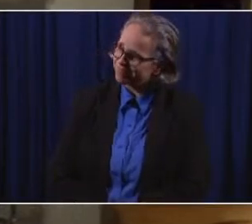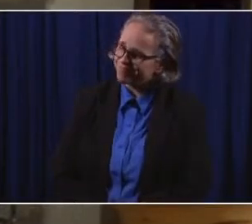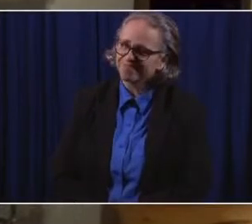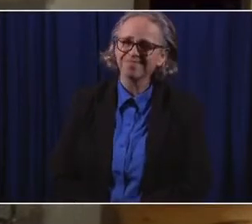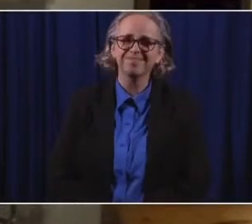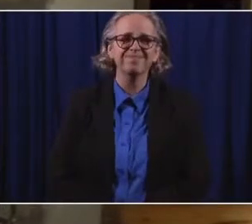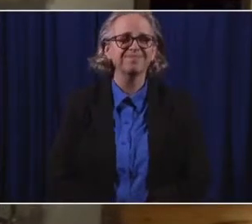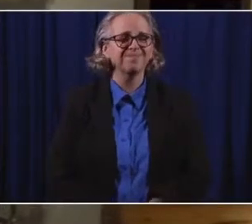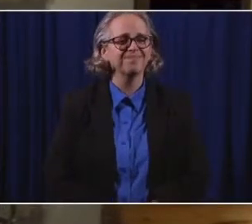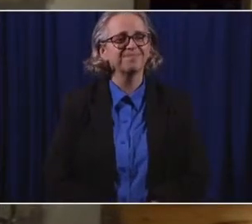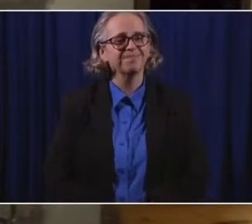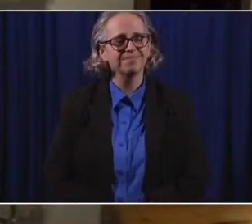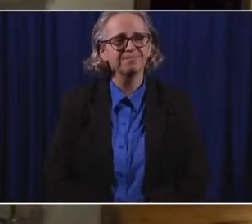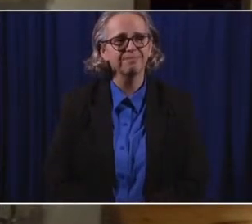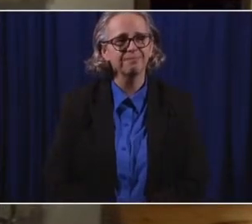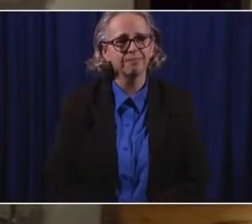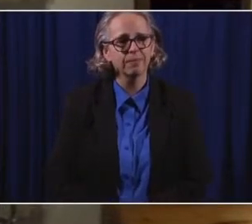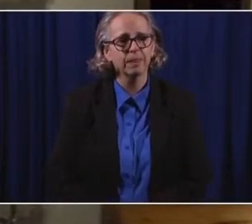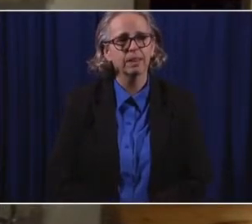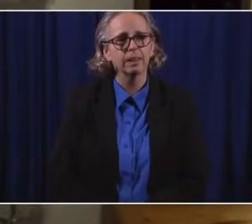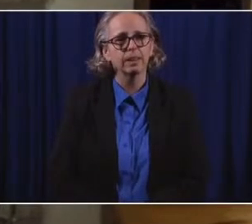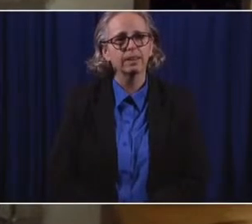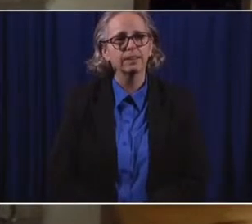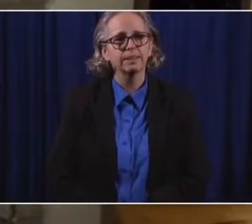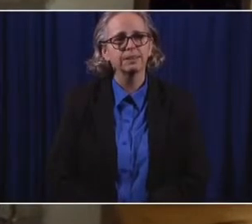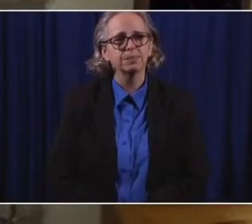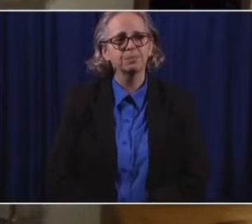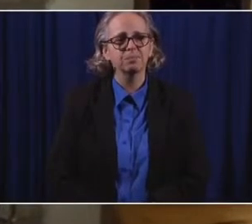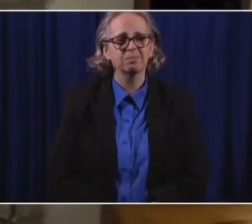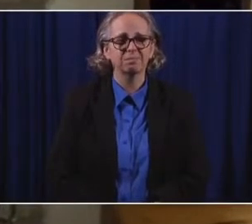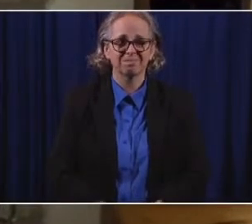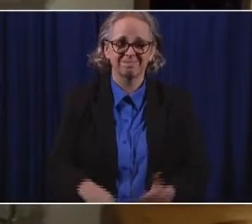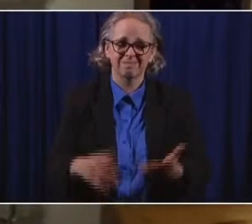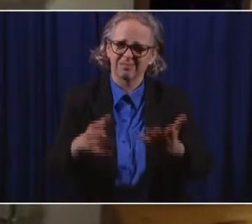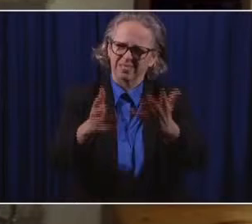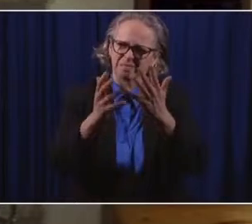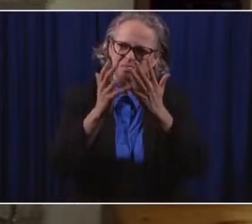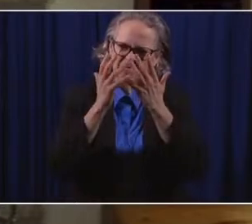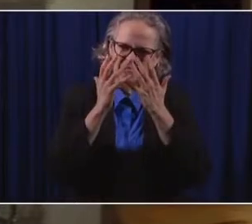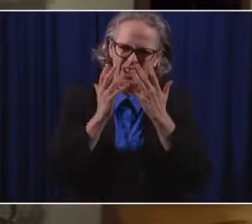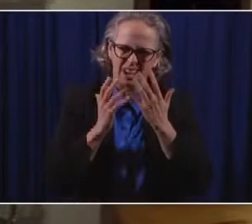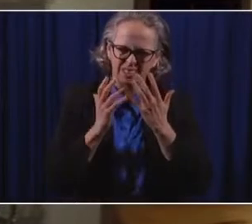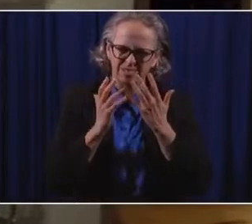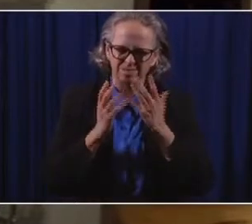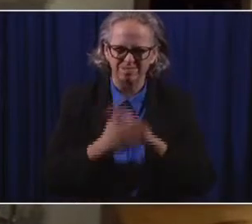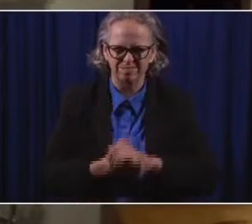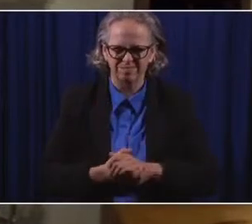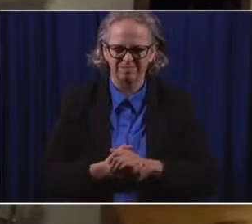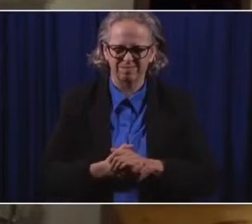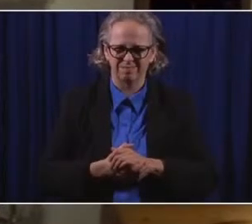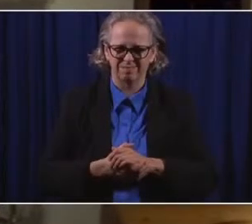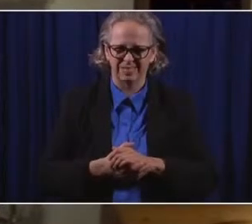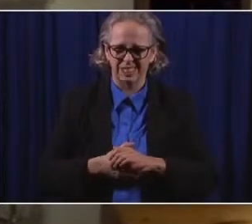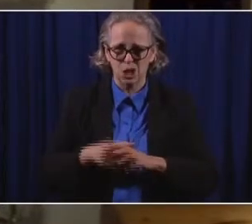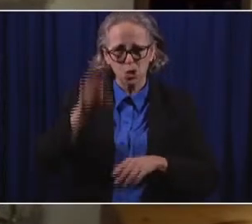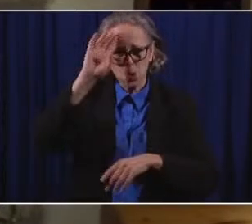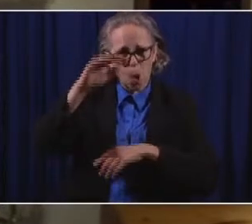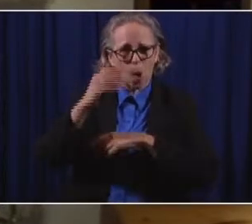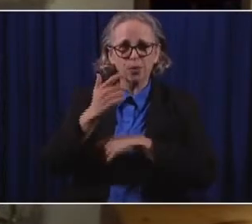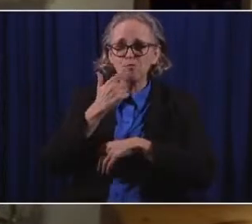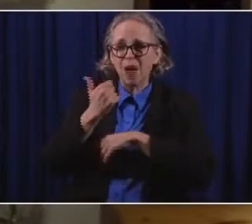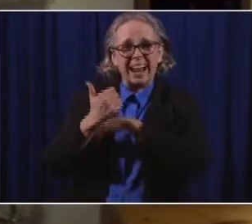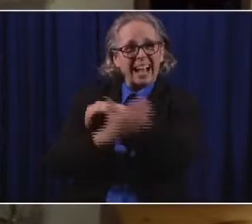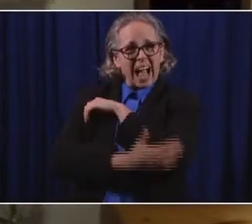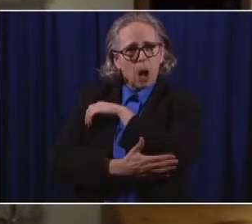Well, sadly, the red tide of the virus continues to spread throughout Ohio into every corner of this